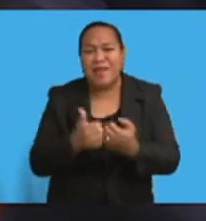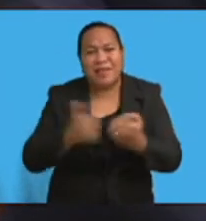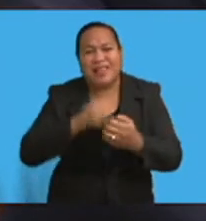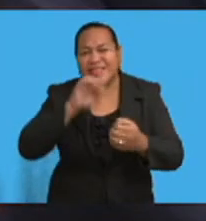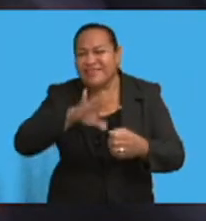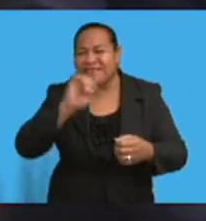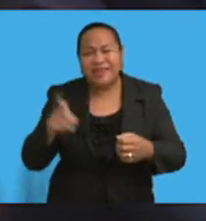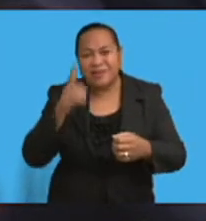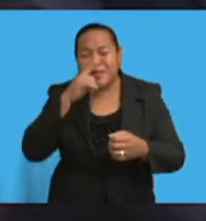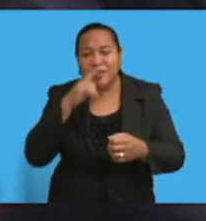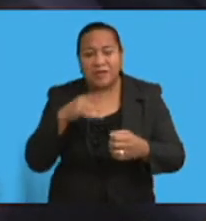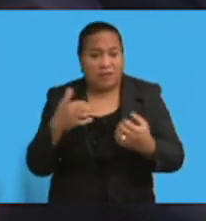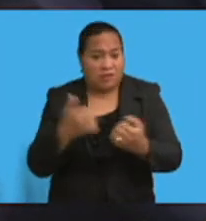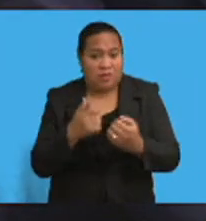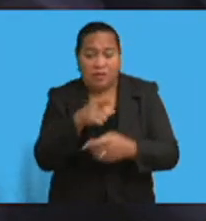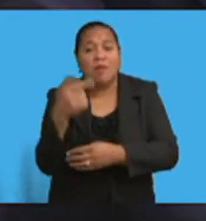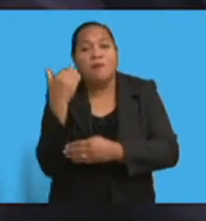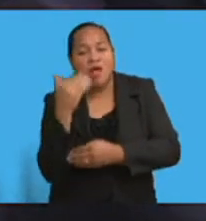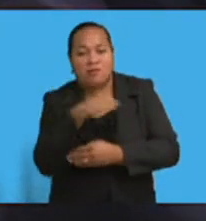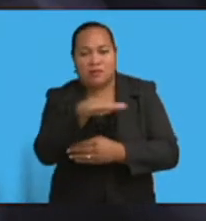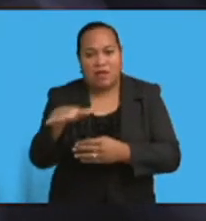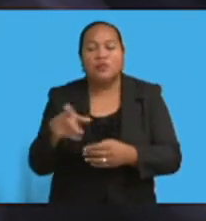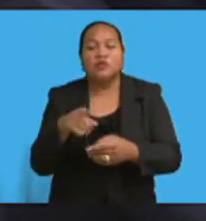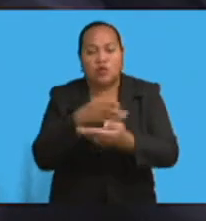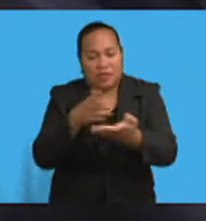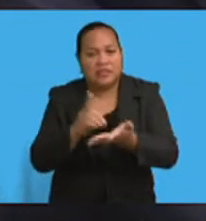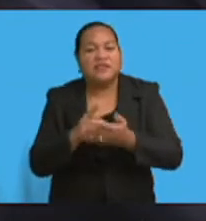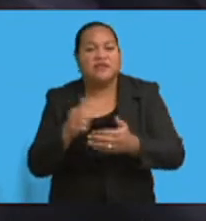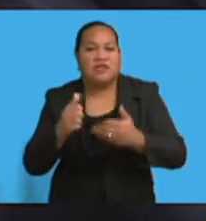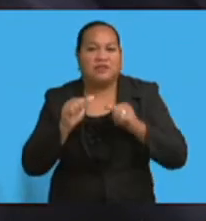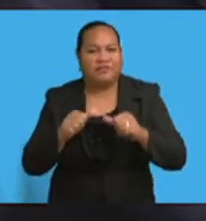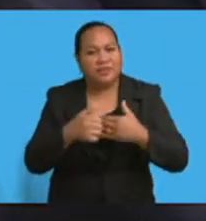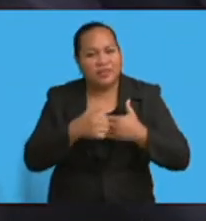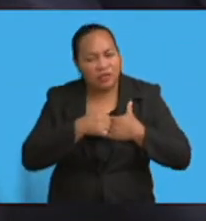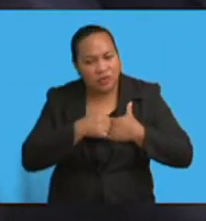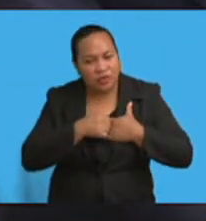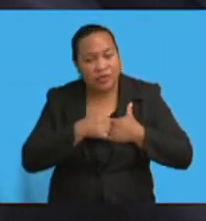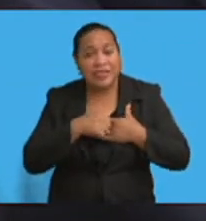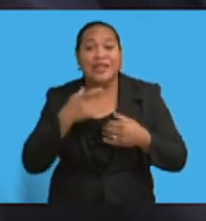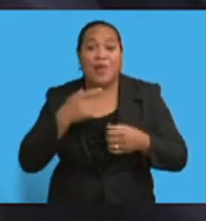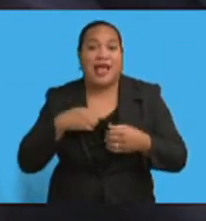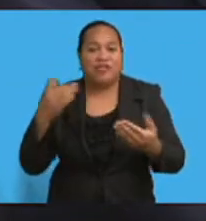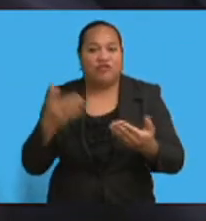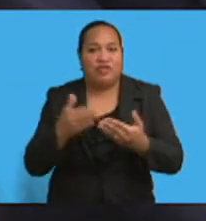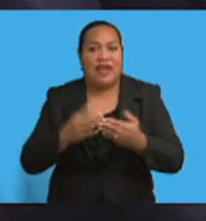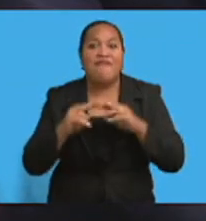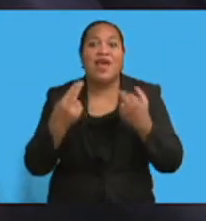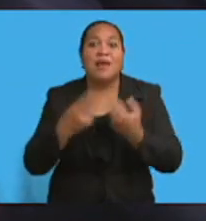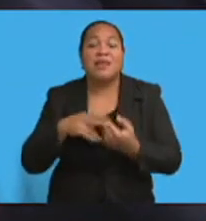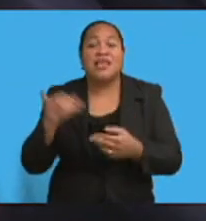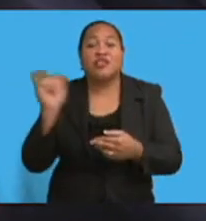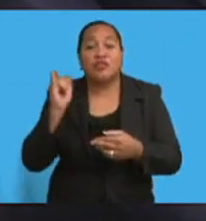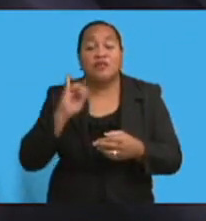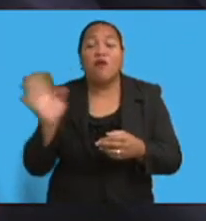men have families who count on them, and those families deserve a measure of security and assurance. That's why we're also introducing family insurance for all Fijian